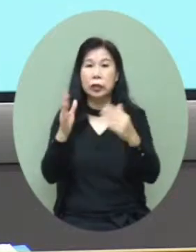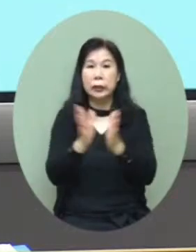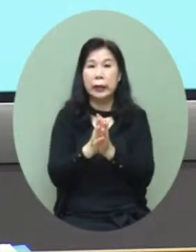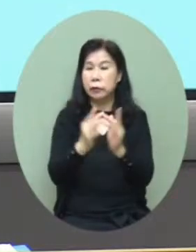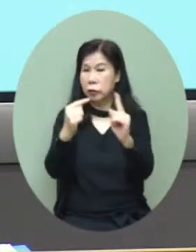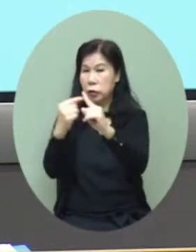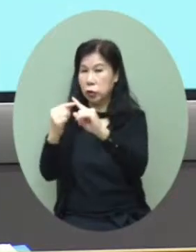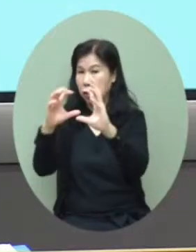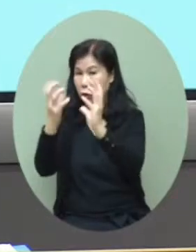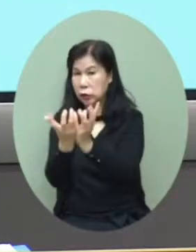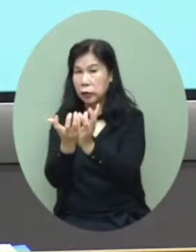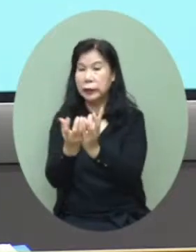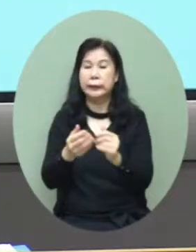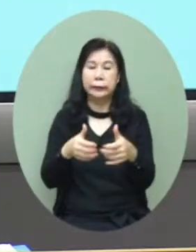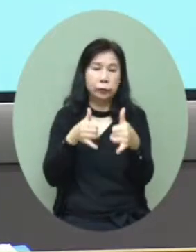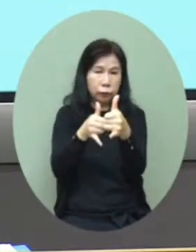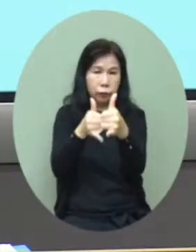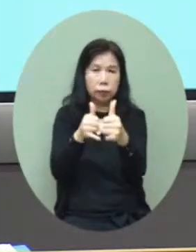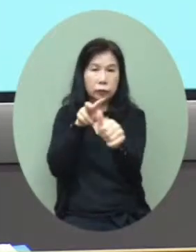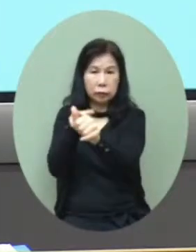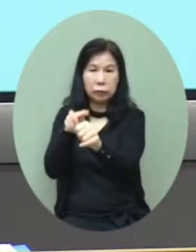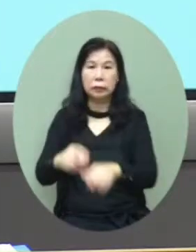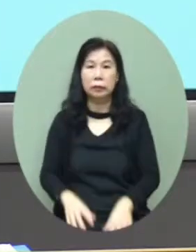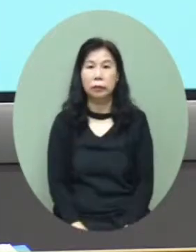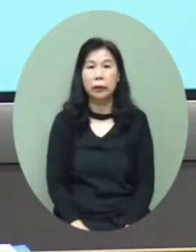controlled. Those who should be